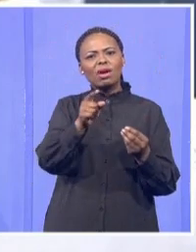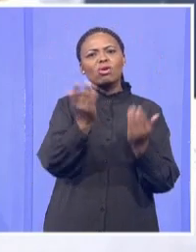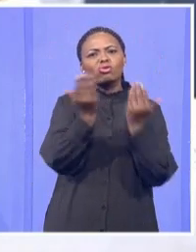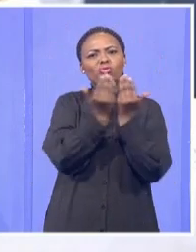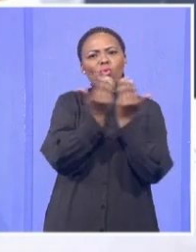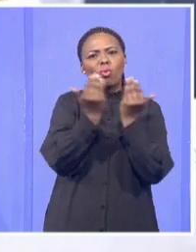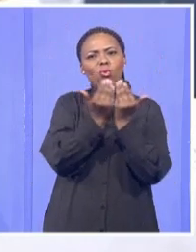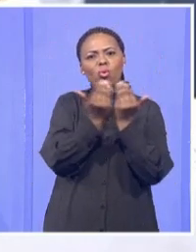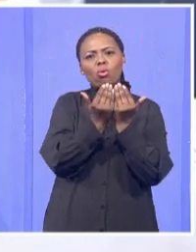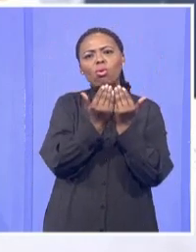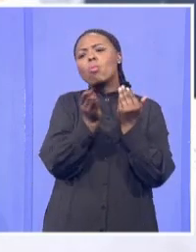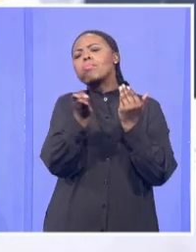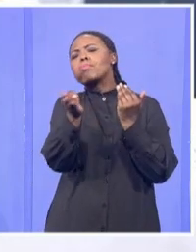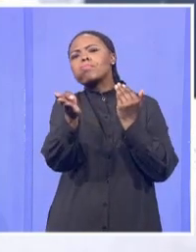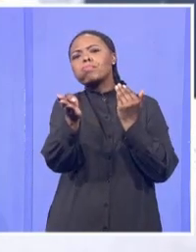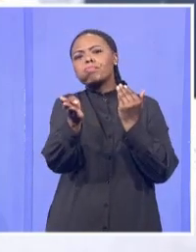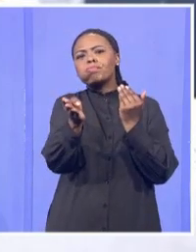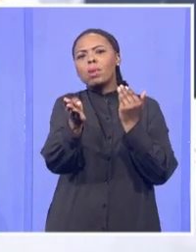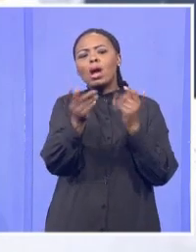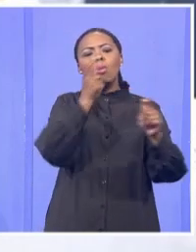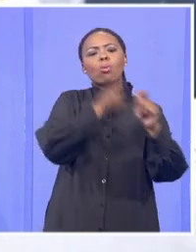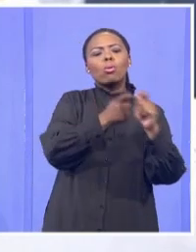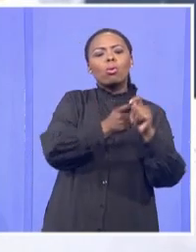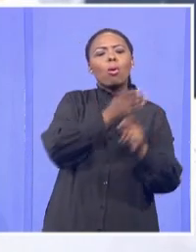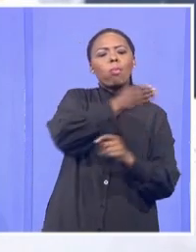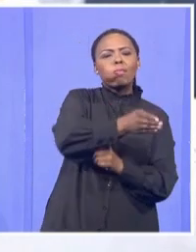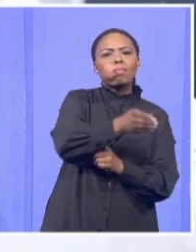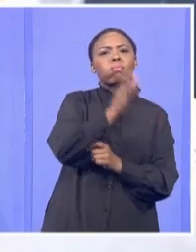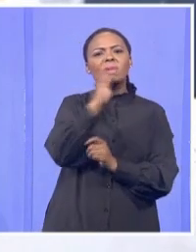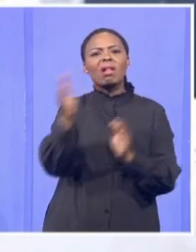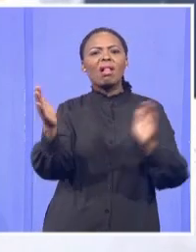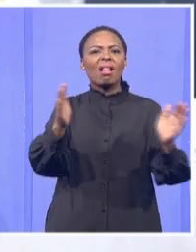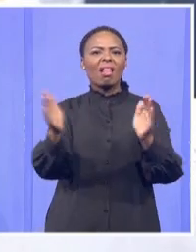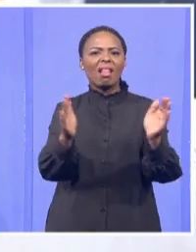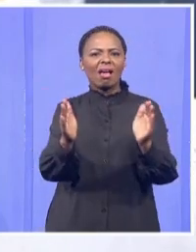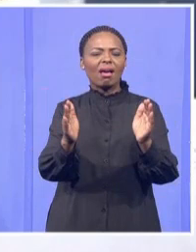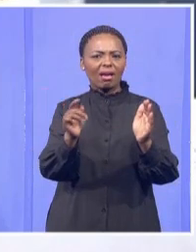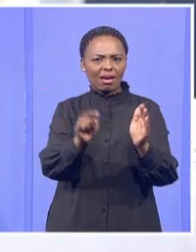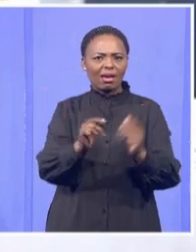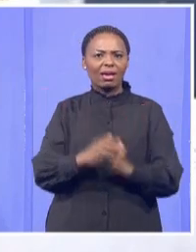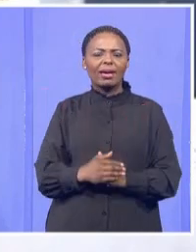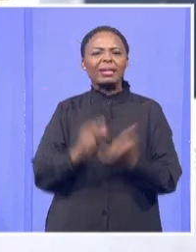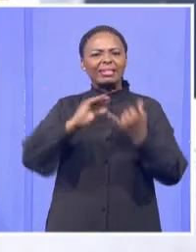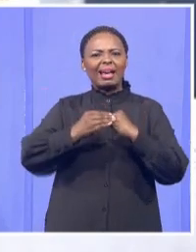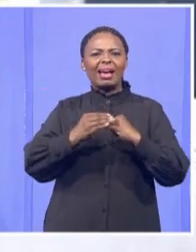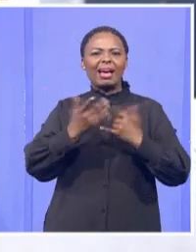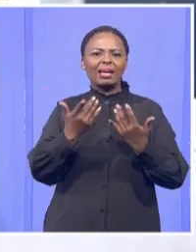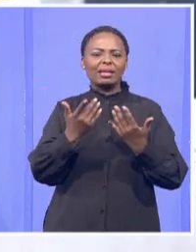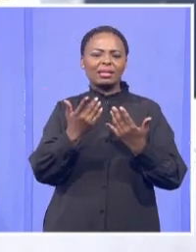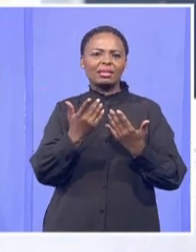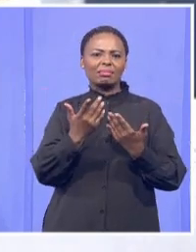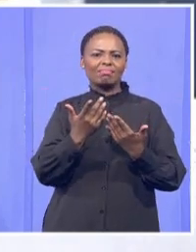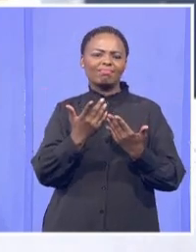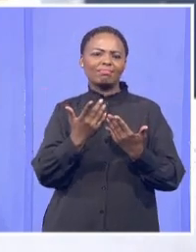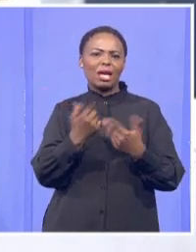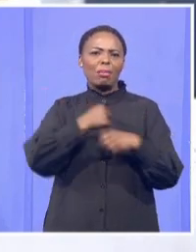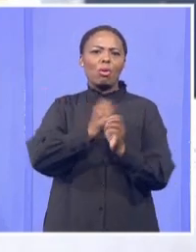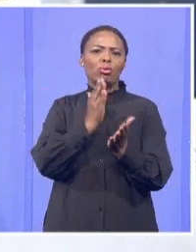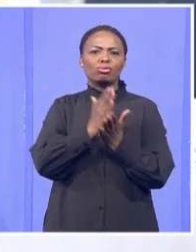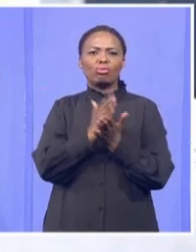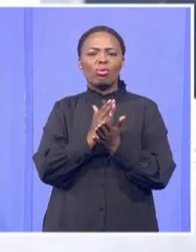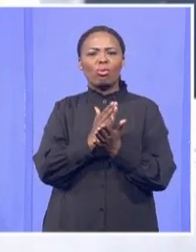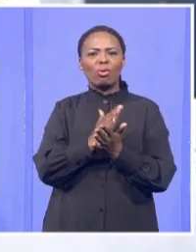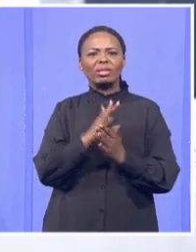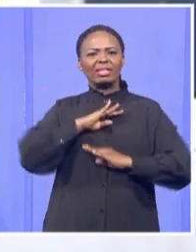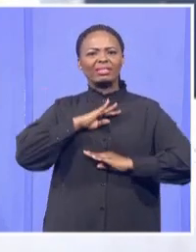settlement over that particular school. So we are trying to satisfy all those things. But we are